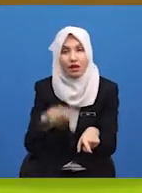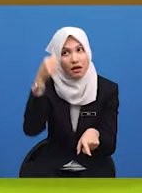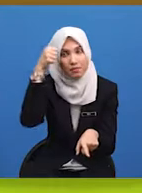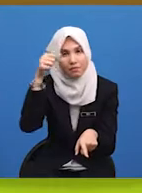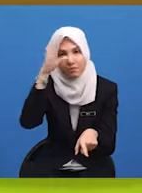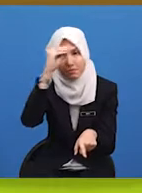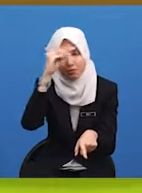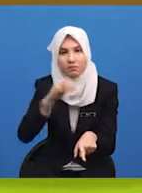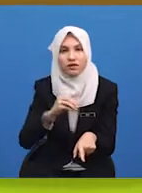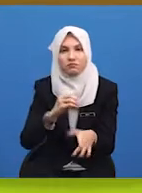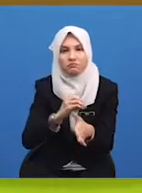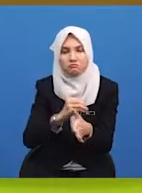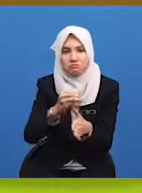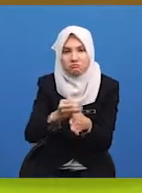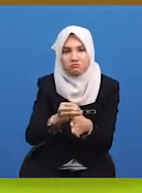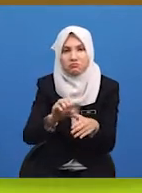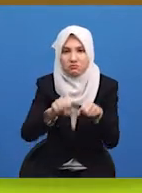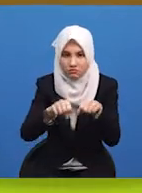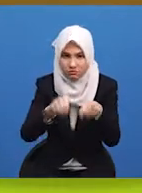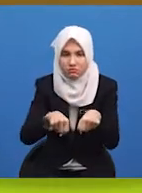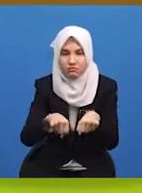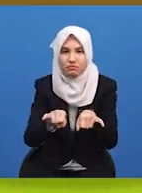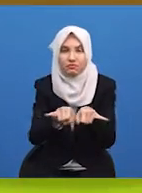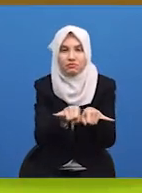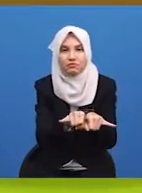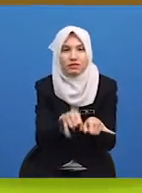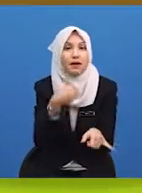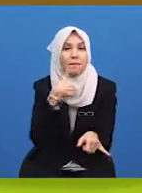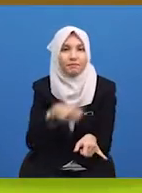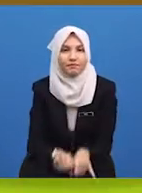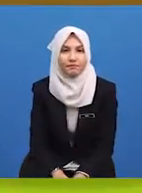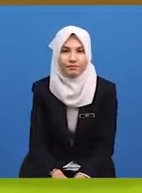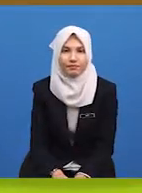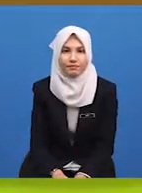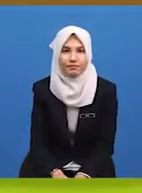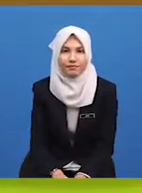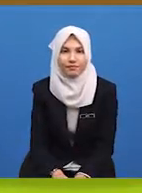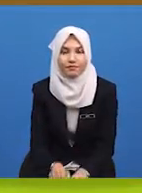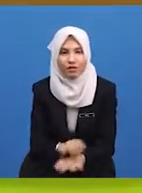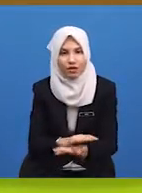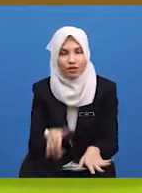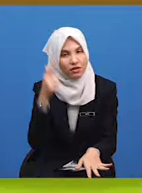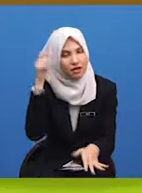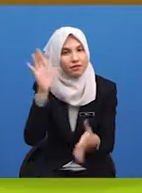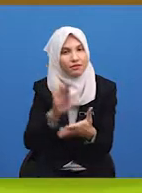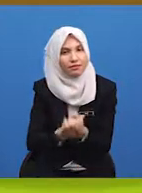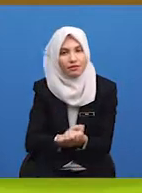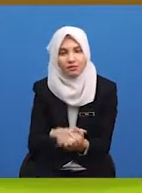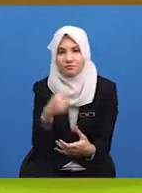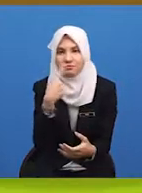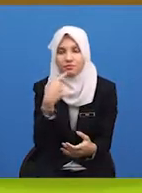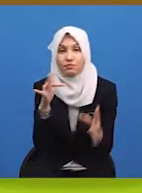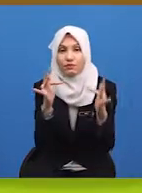be a girl. So don't take the risk and don't meet anyone in real life that you've only ever